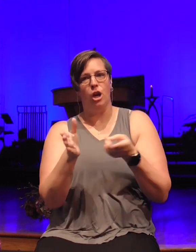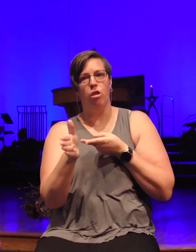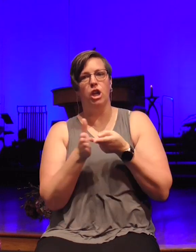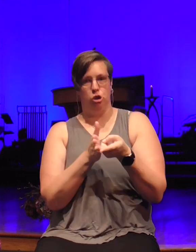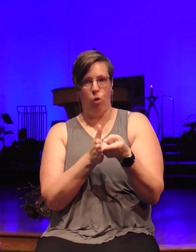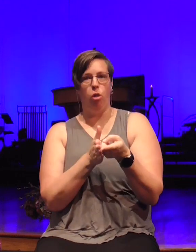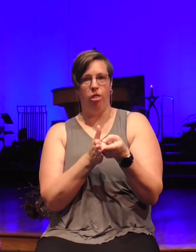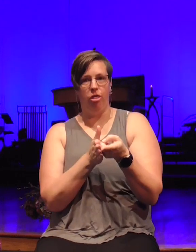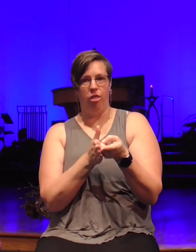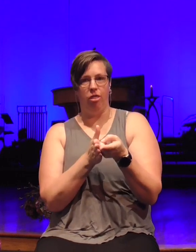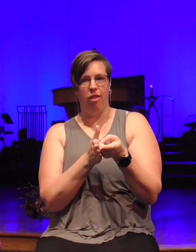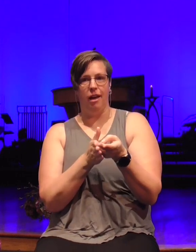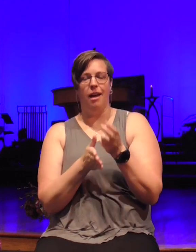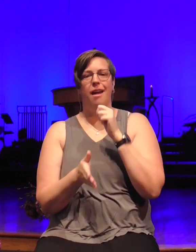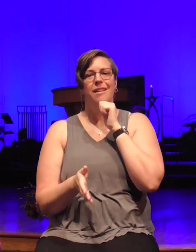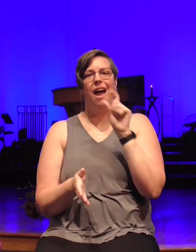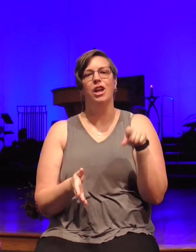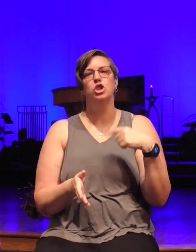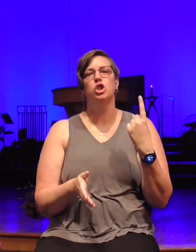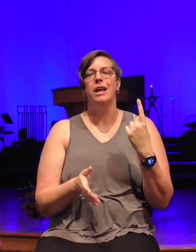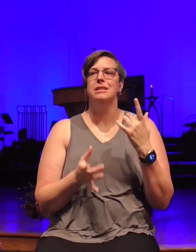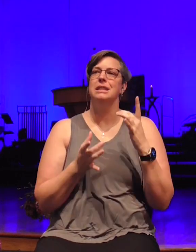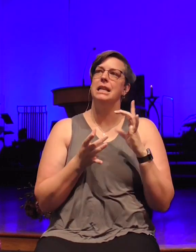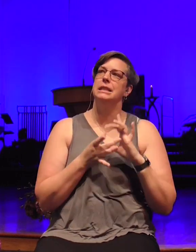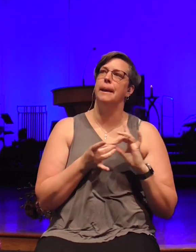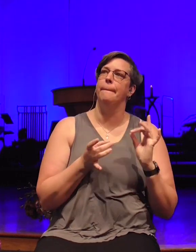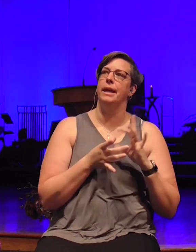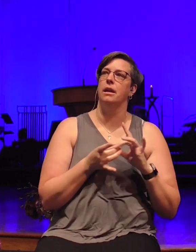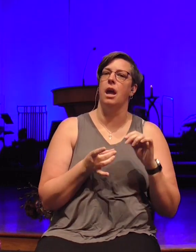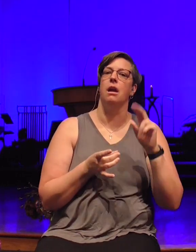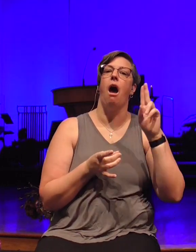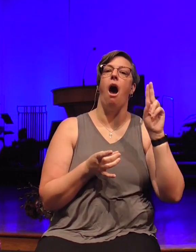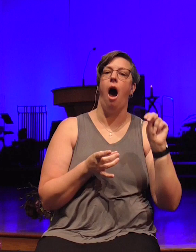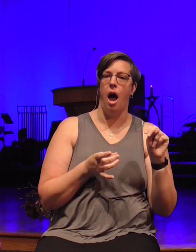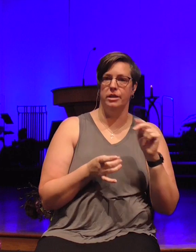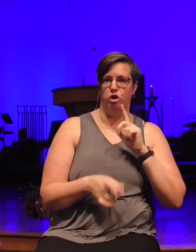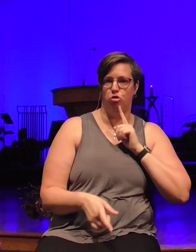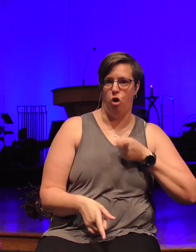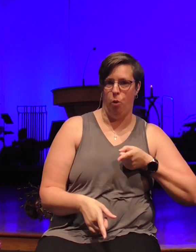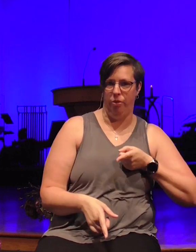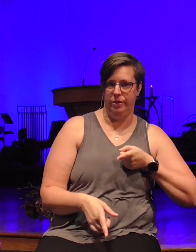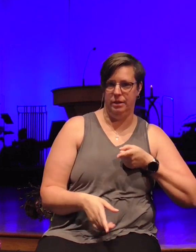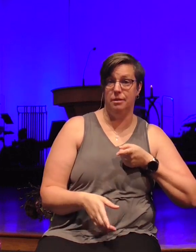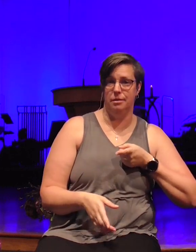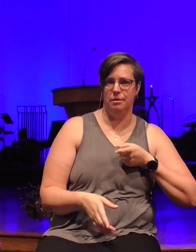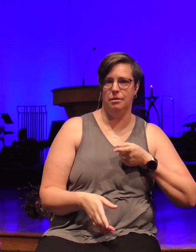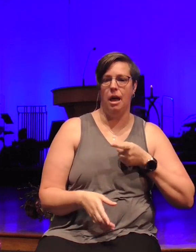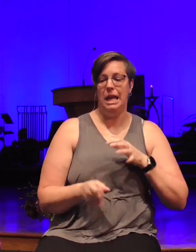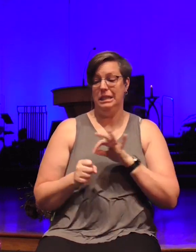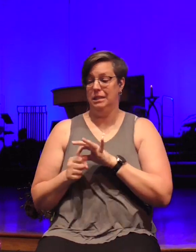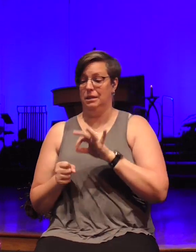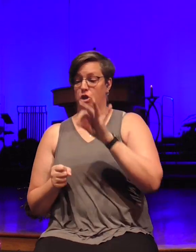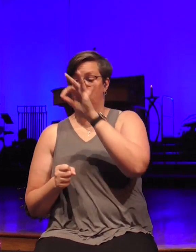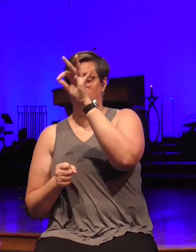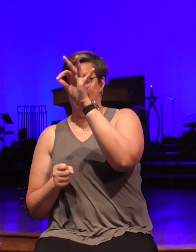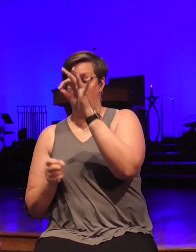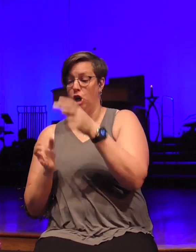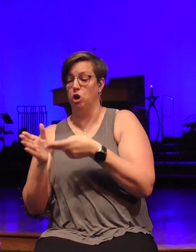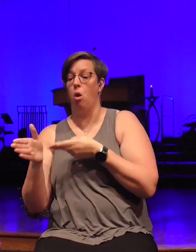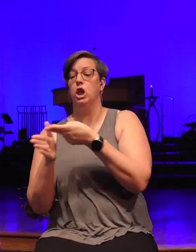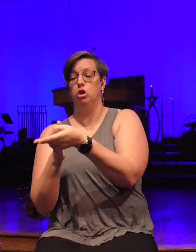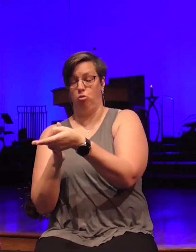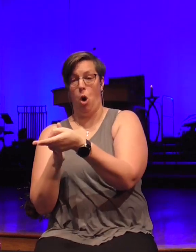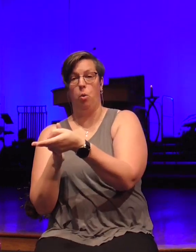that rather than continuing to speak untruth. Truth being spiritual truth. Truth